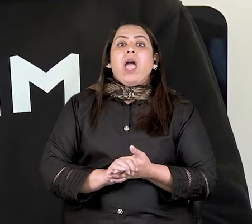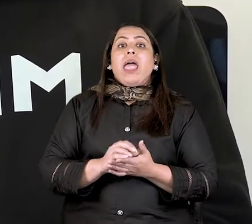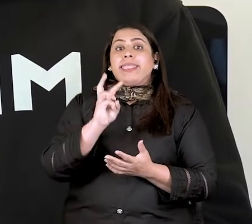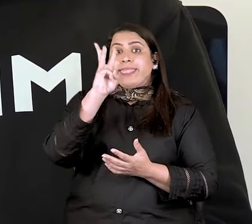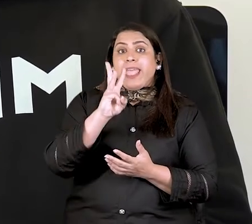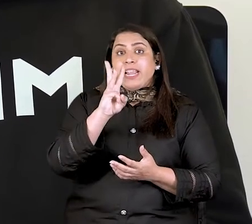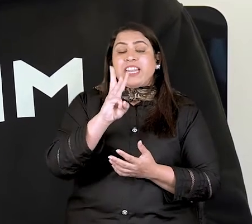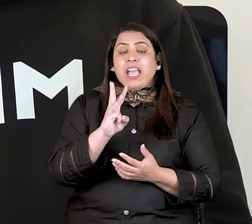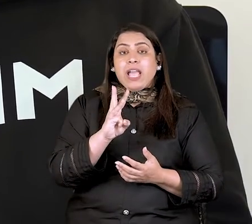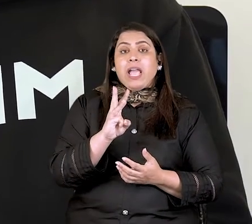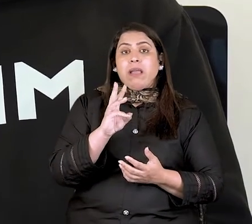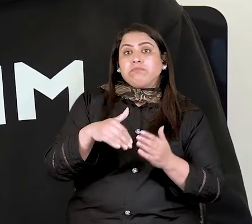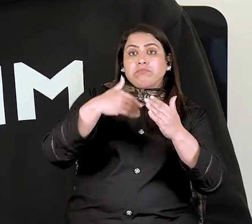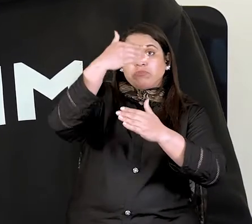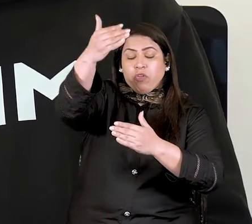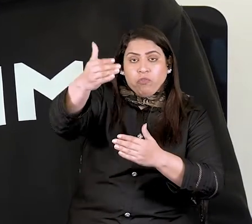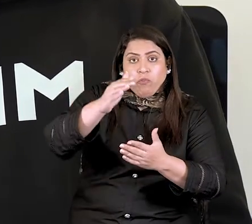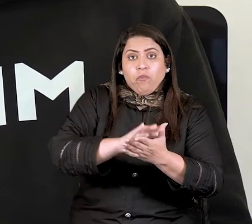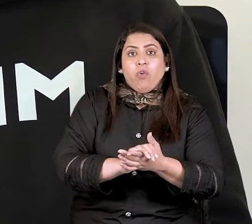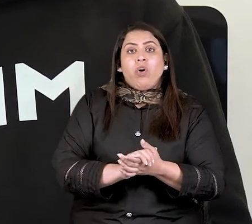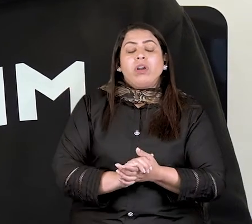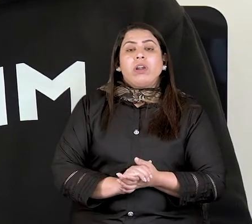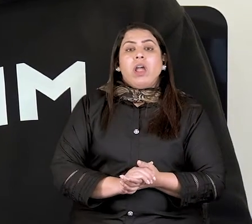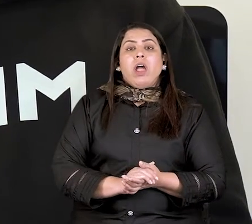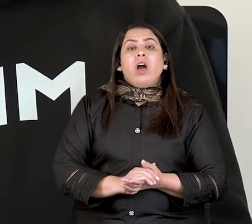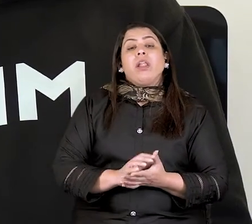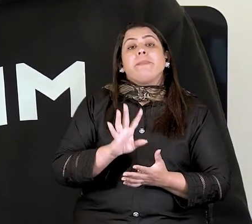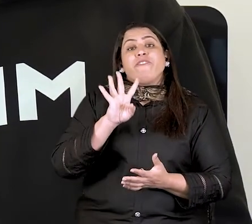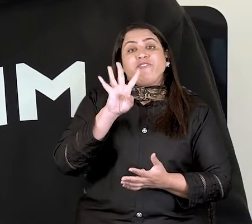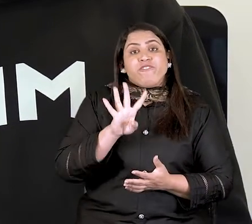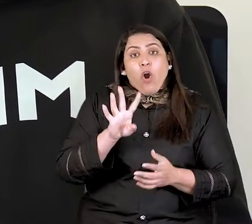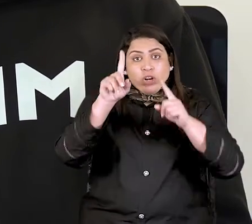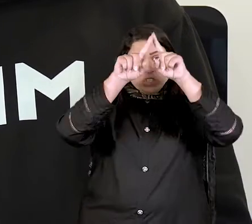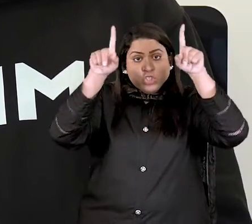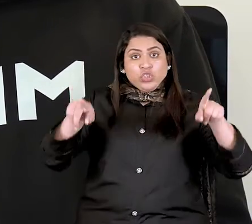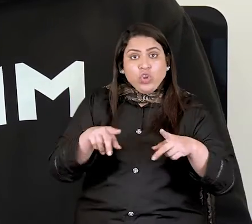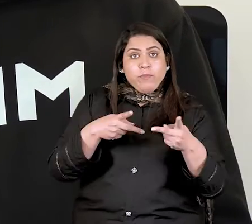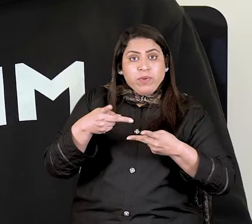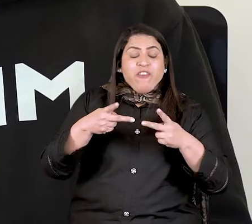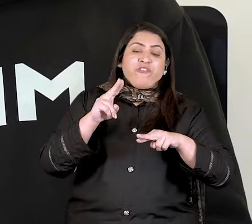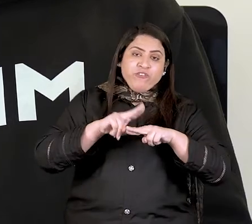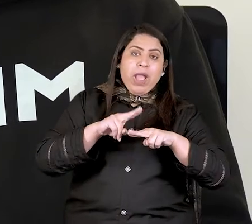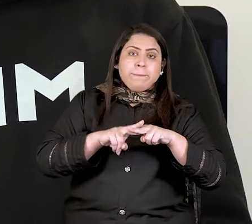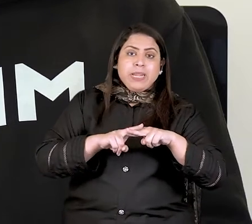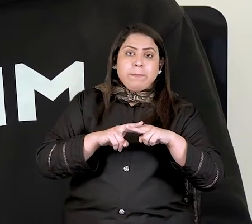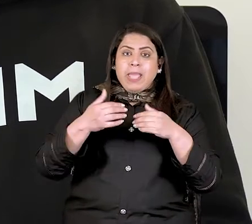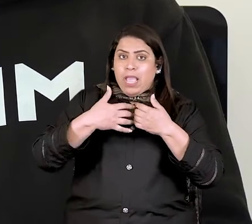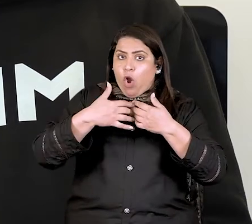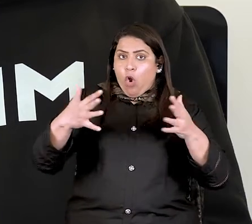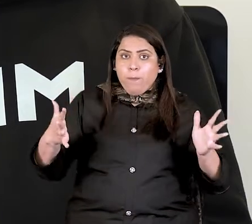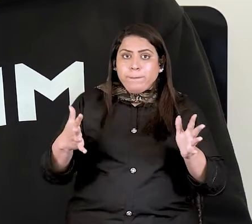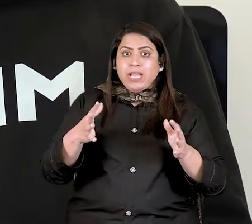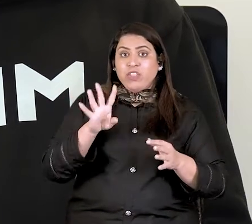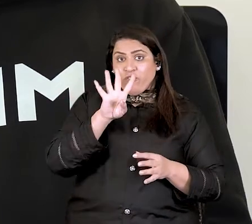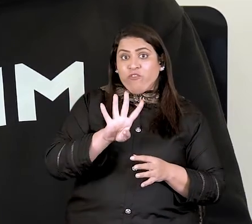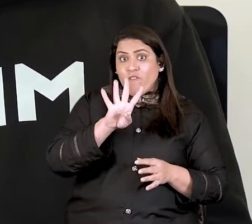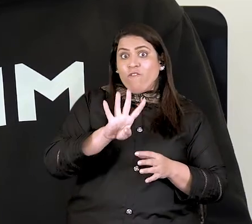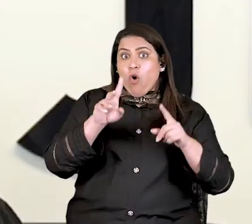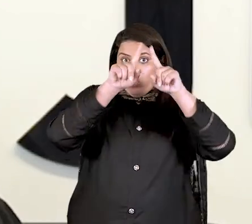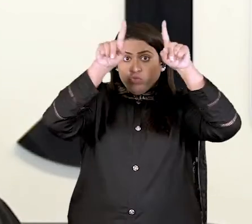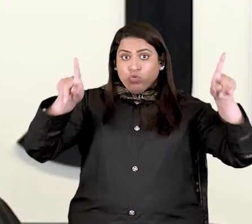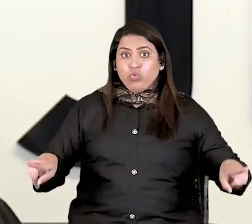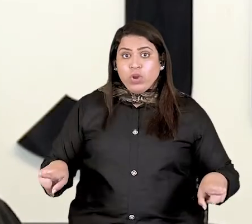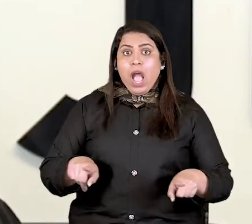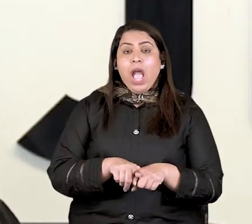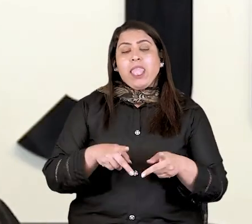people and they appreciate it. So we opened our second one 2 months after the first one in Raya Commercial. We just opened